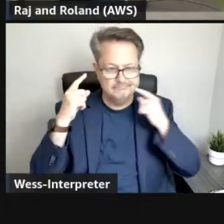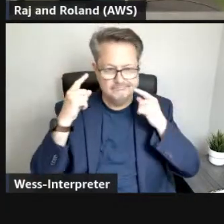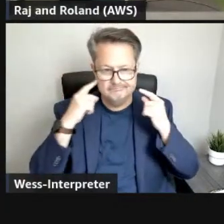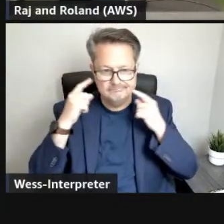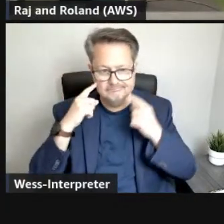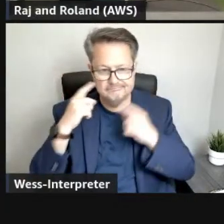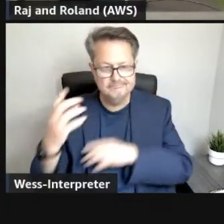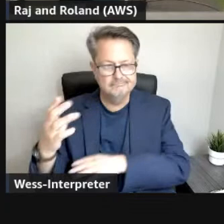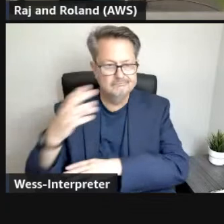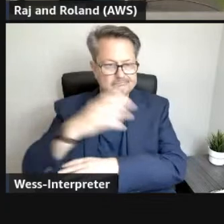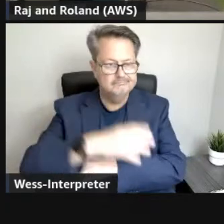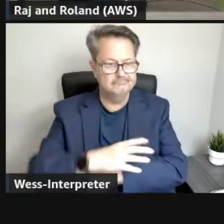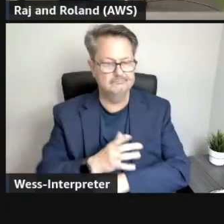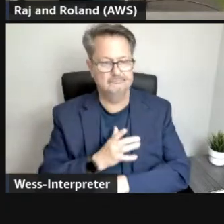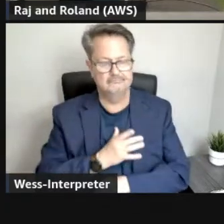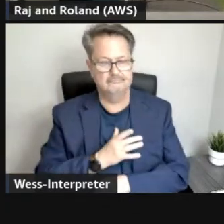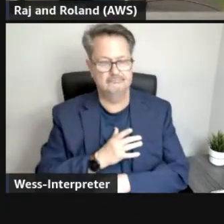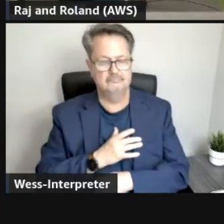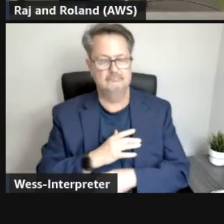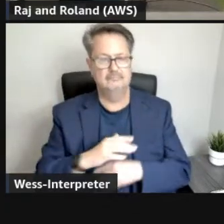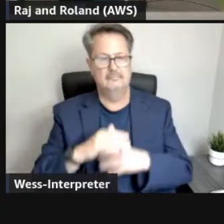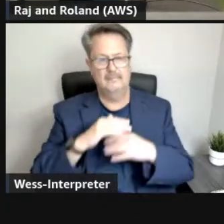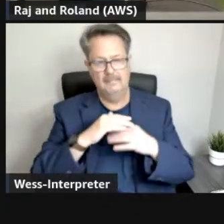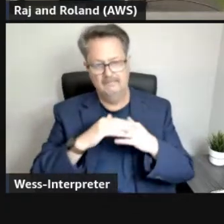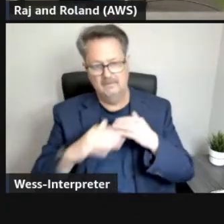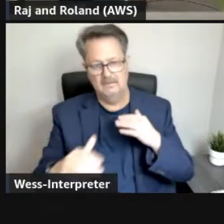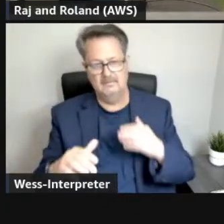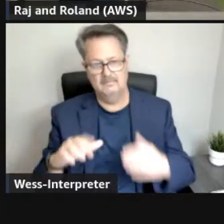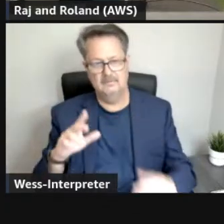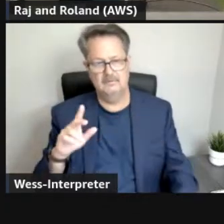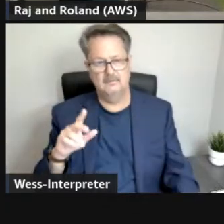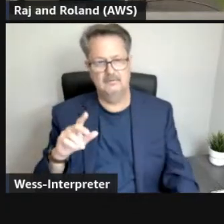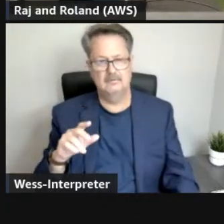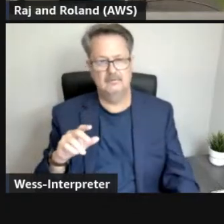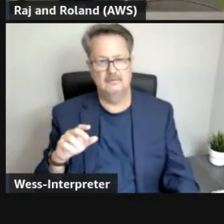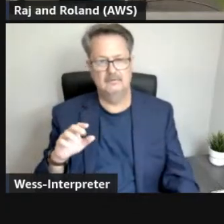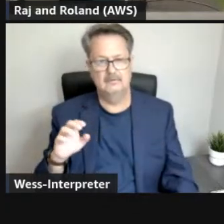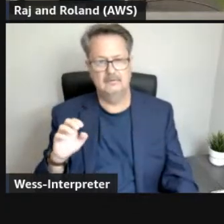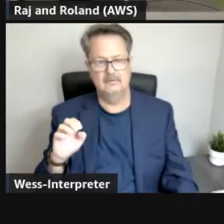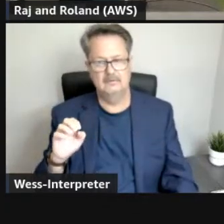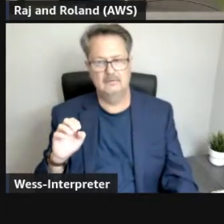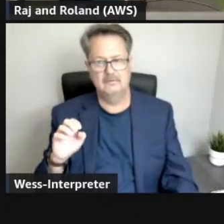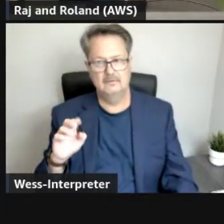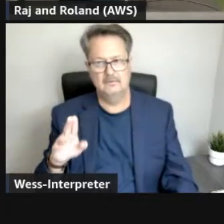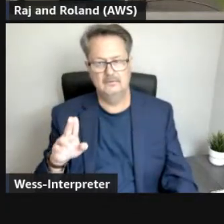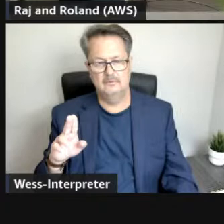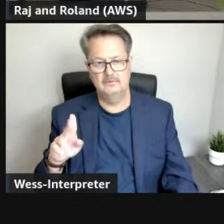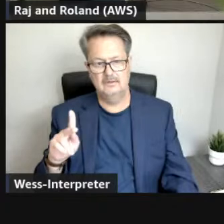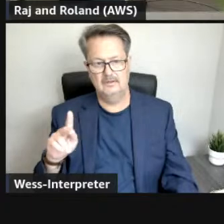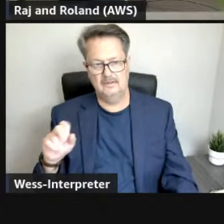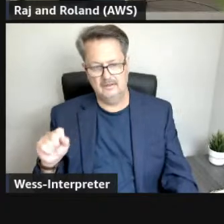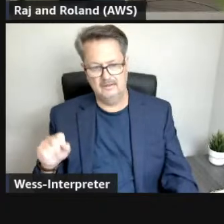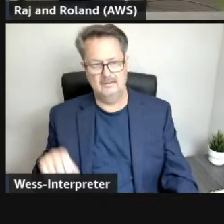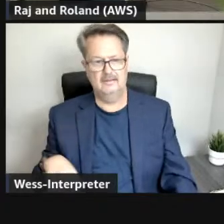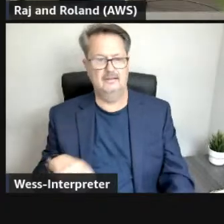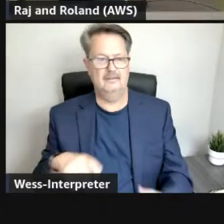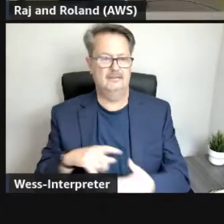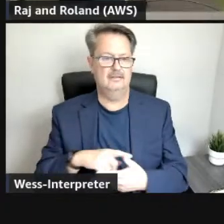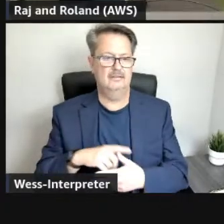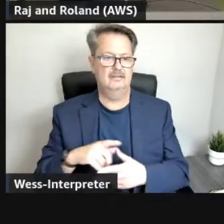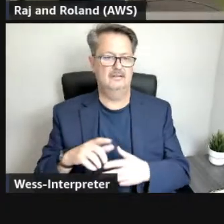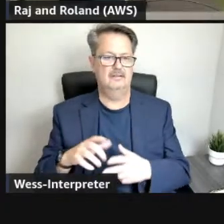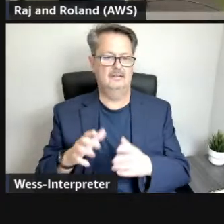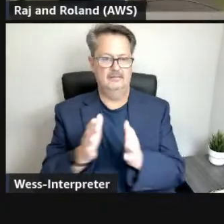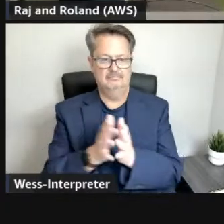great platform Amazon EKS is and what a dynamic platform Kubernetes is, and very scalable.